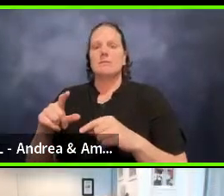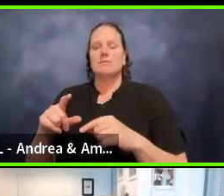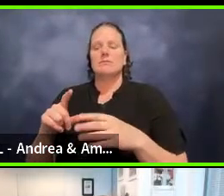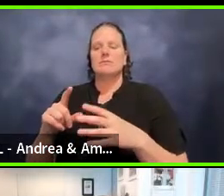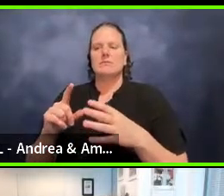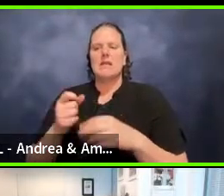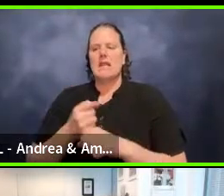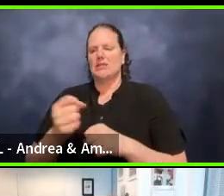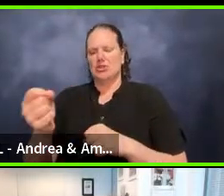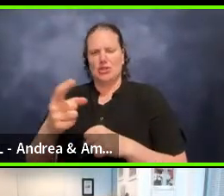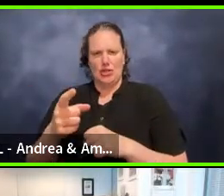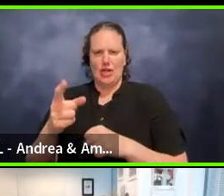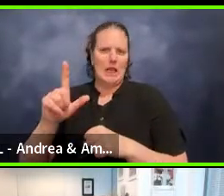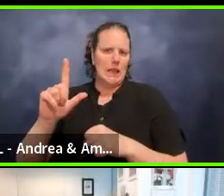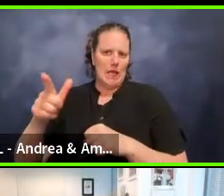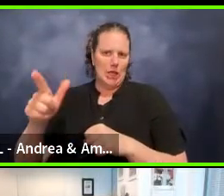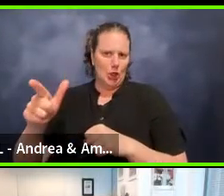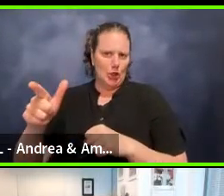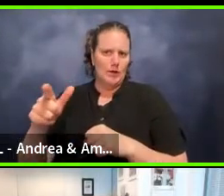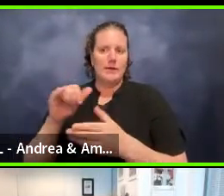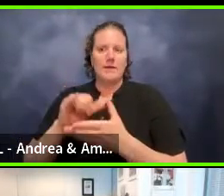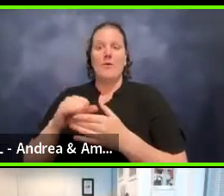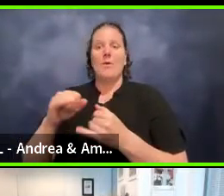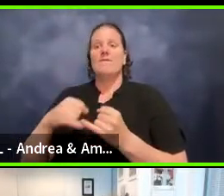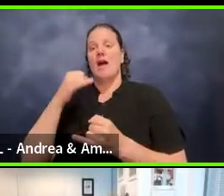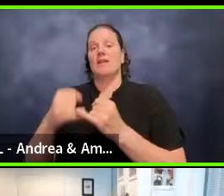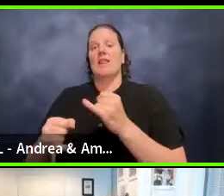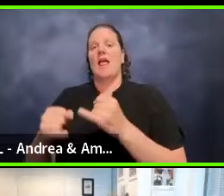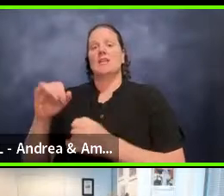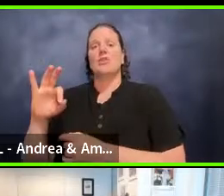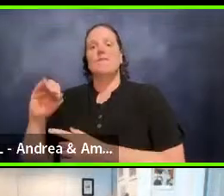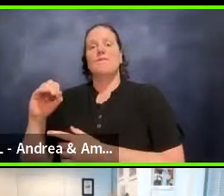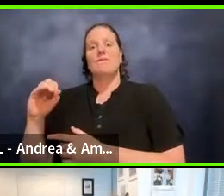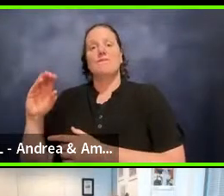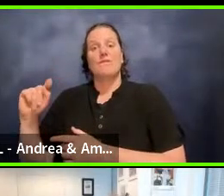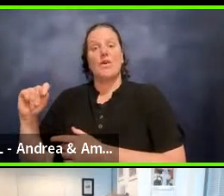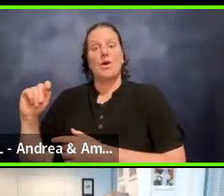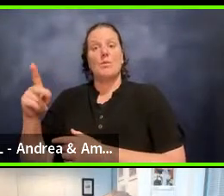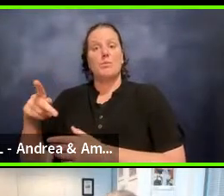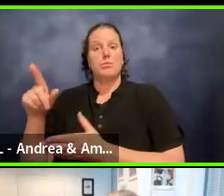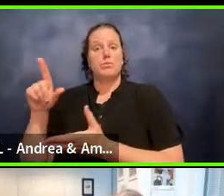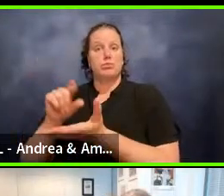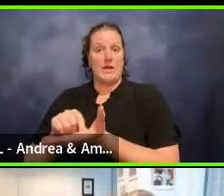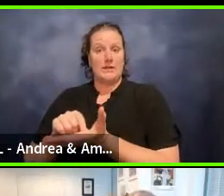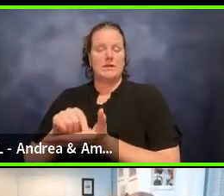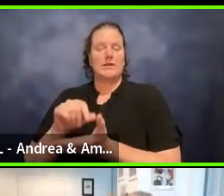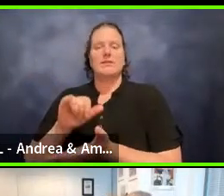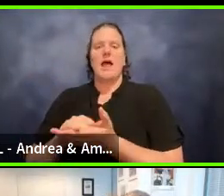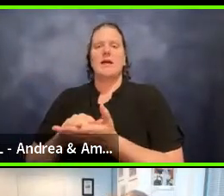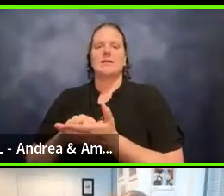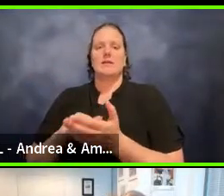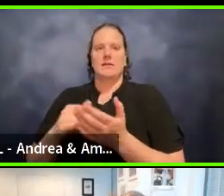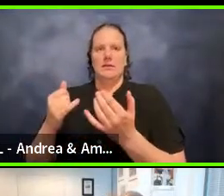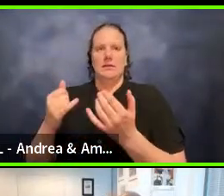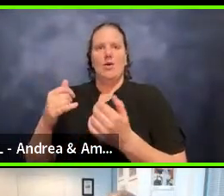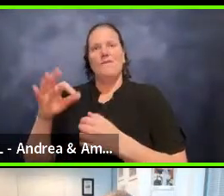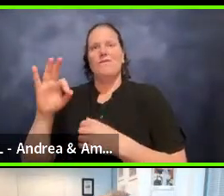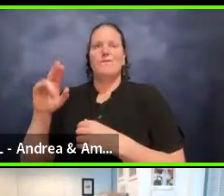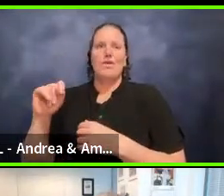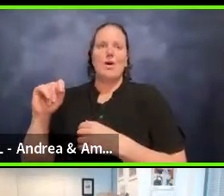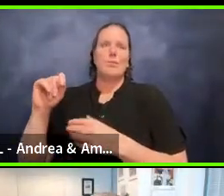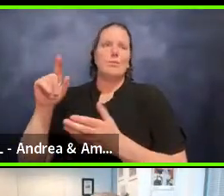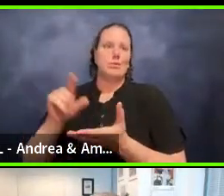that does, it finalizes the footprint. Right now, the footprint is a projected footprint